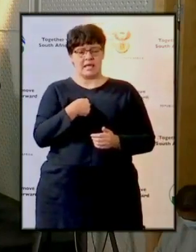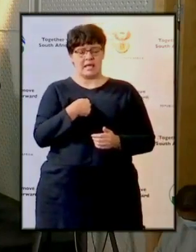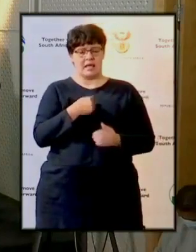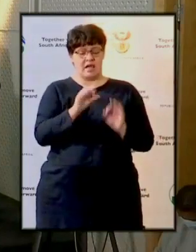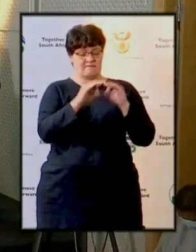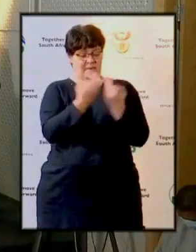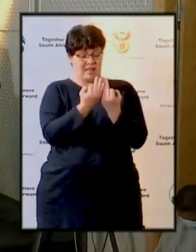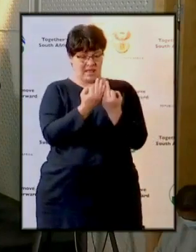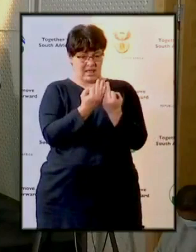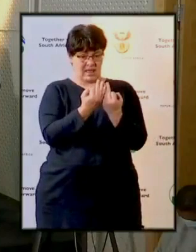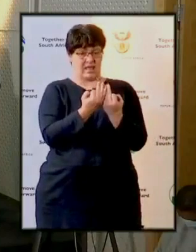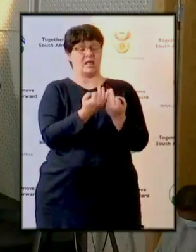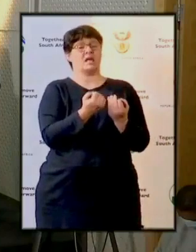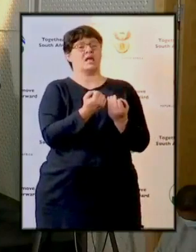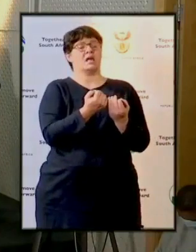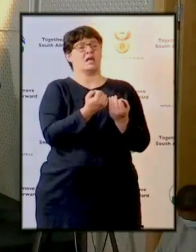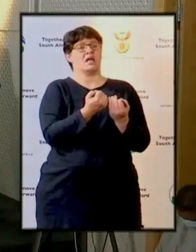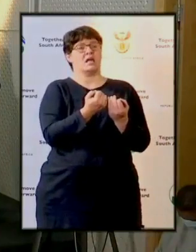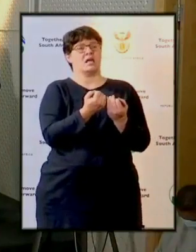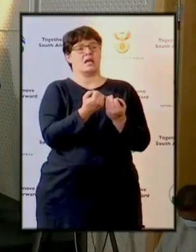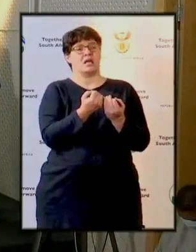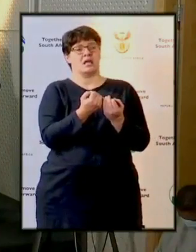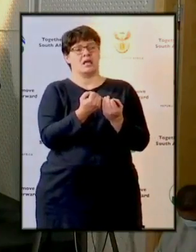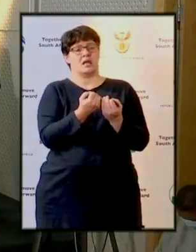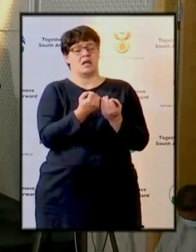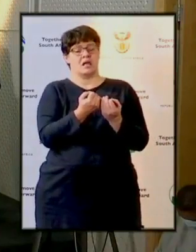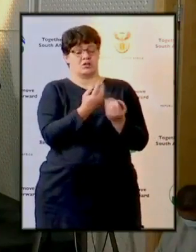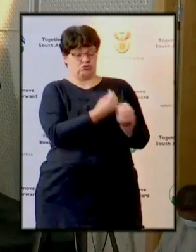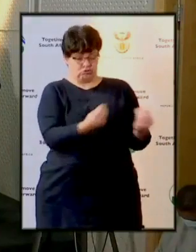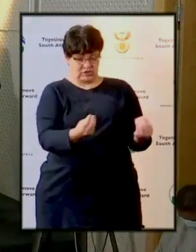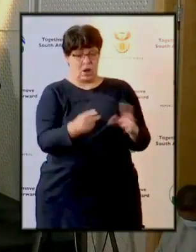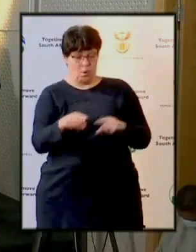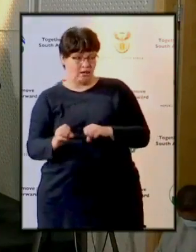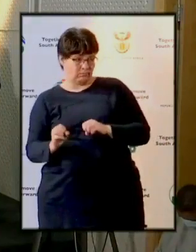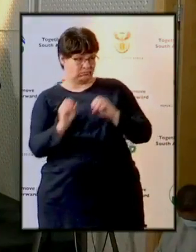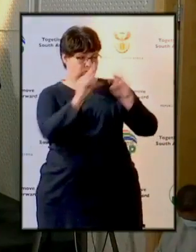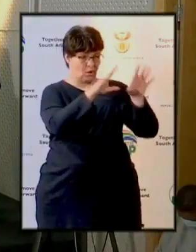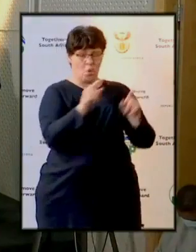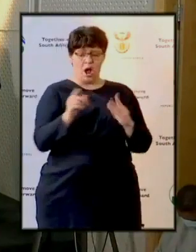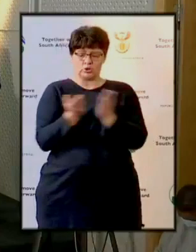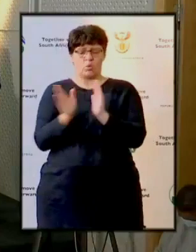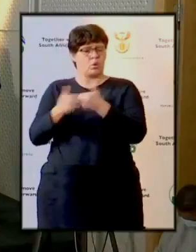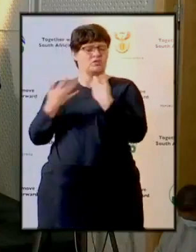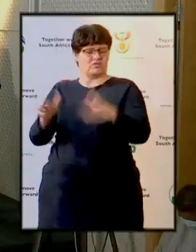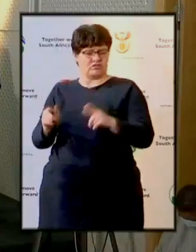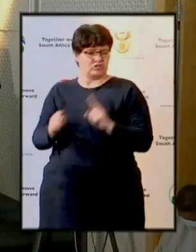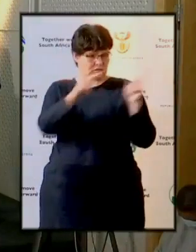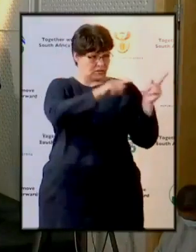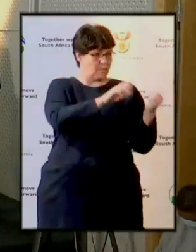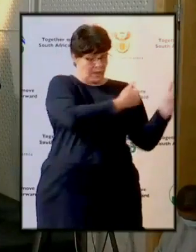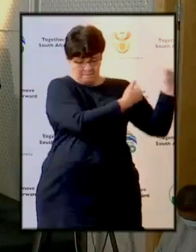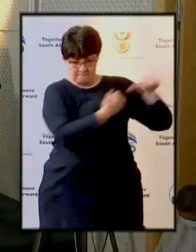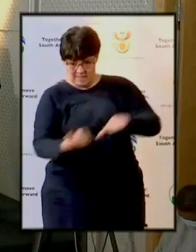if a family with kids traveled before the lockdown to another province because their schools were already closed, will they be able to travel